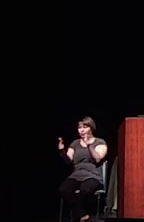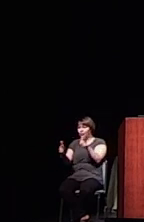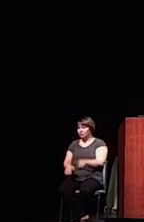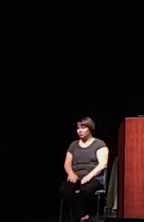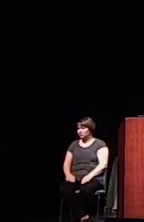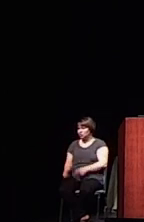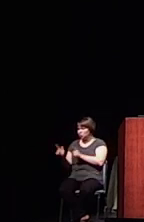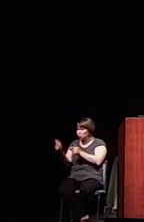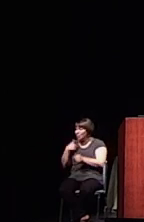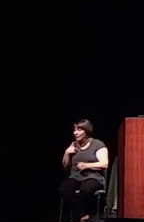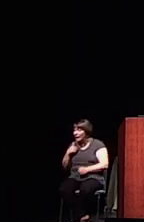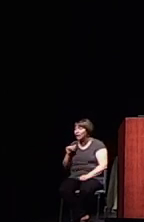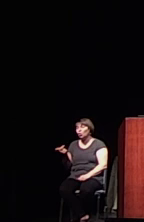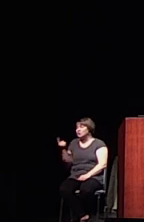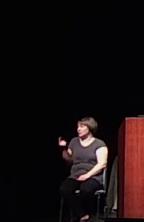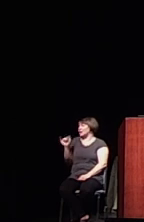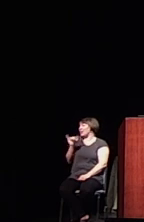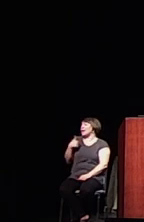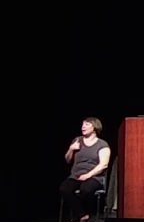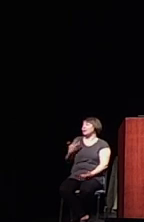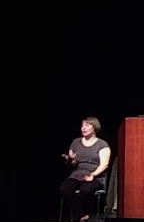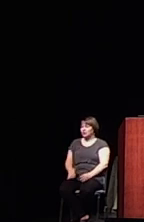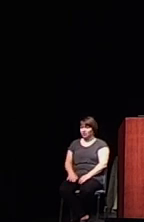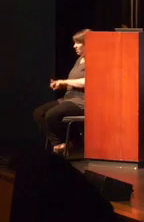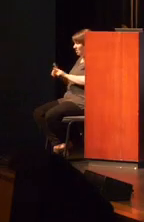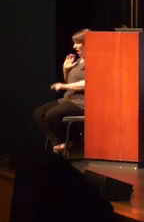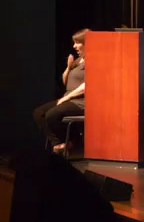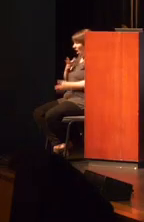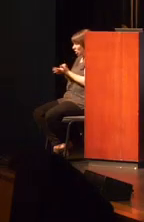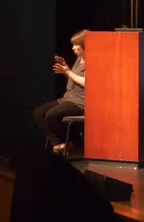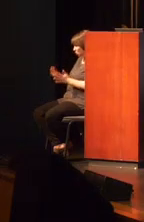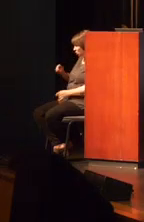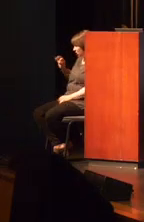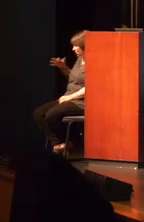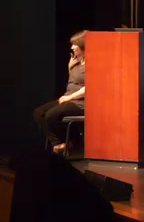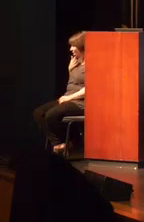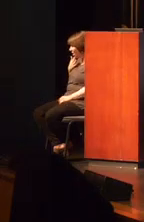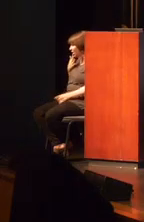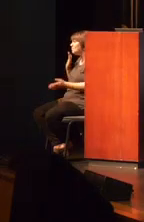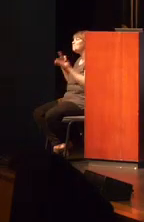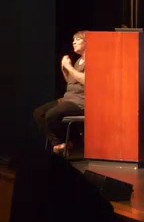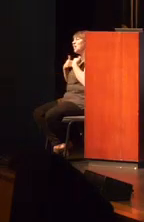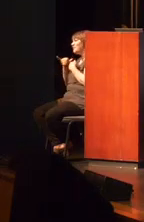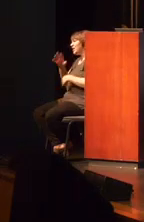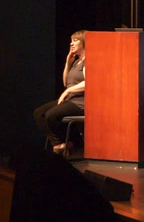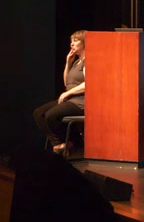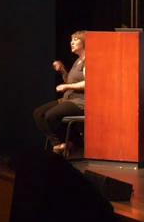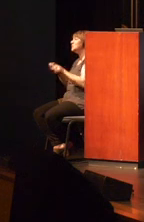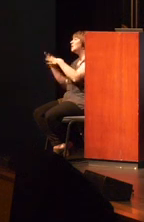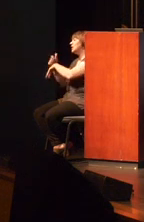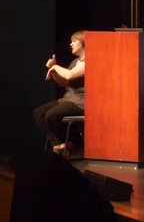me or someone like me. And yet our students of color have potentially had to deal with that multiple times during